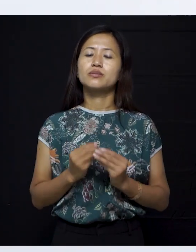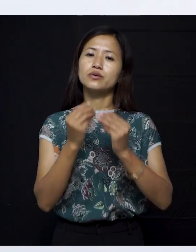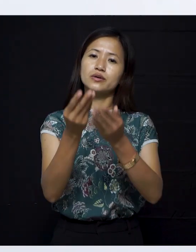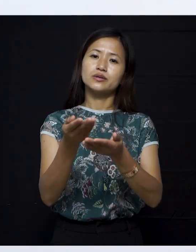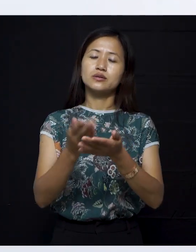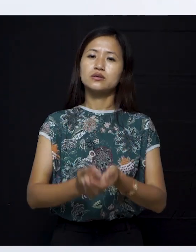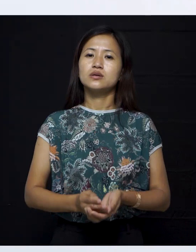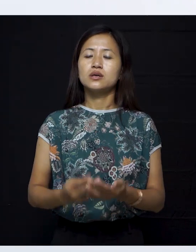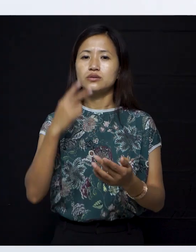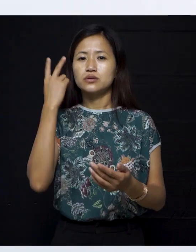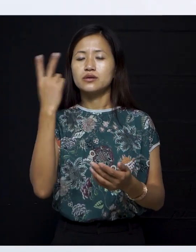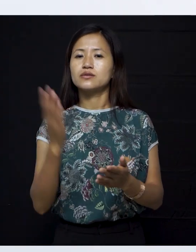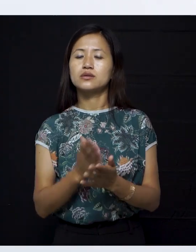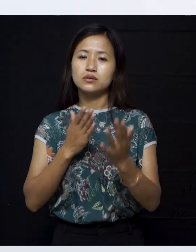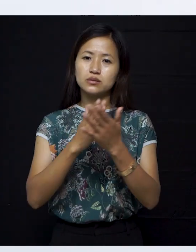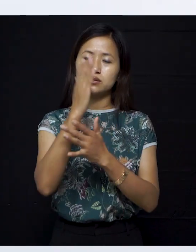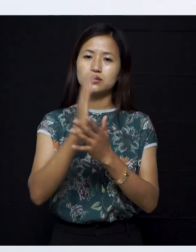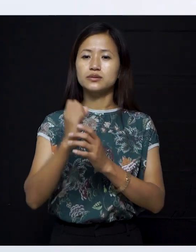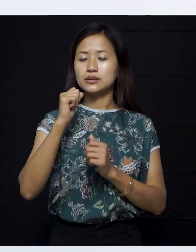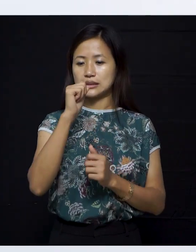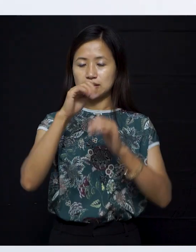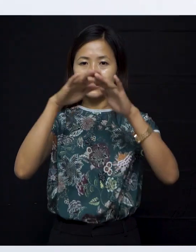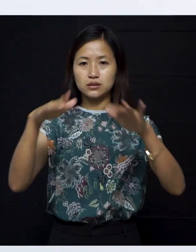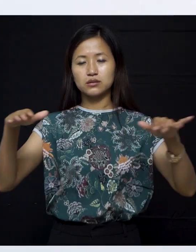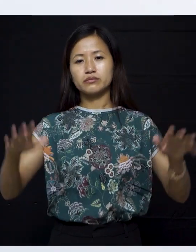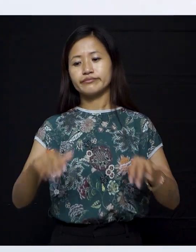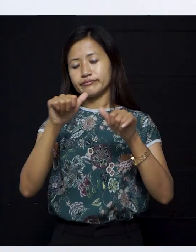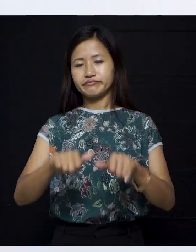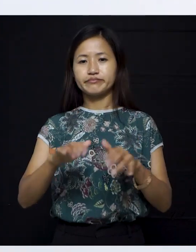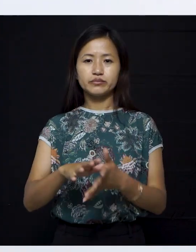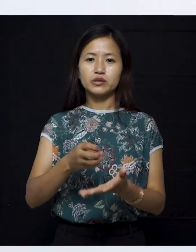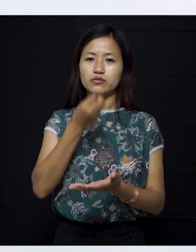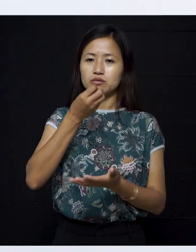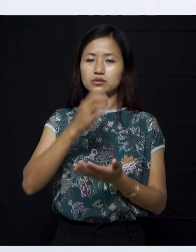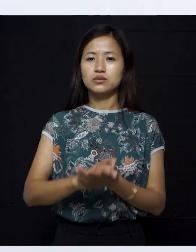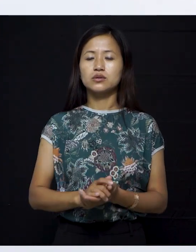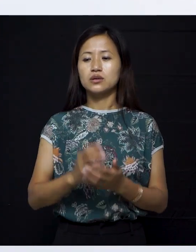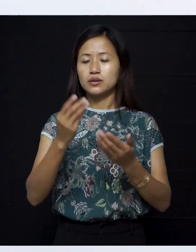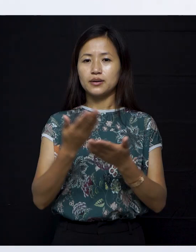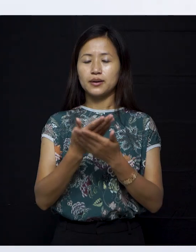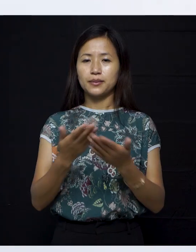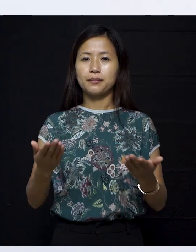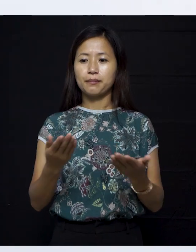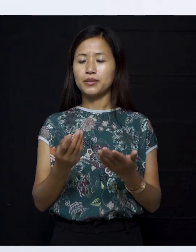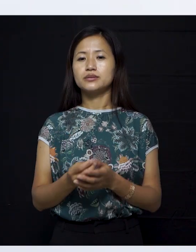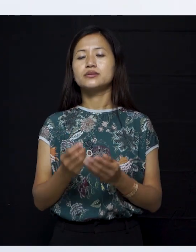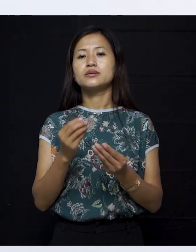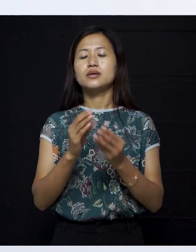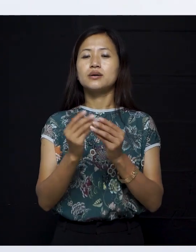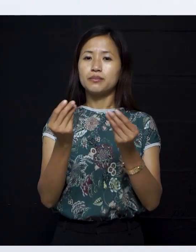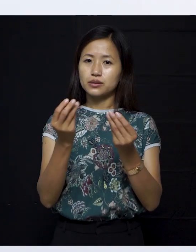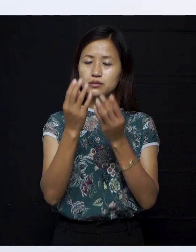Unless they travel across the sea, they will not be able to get the food and the materials required for their survival,